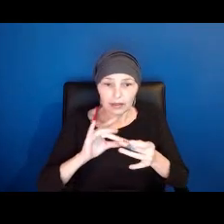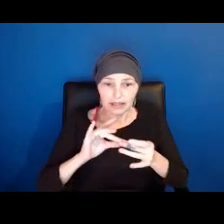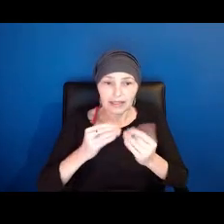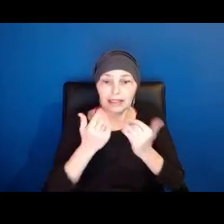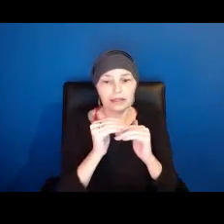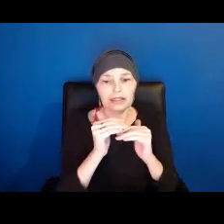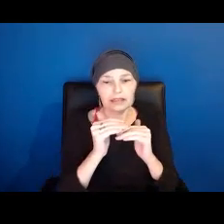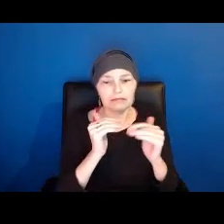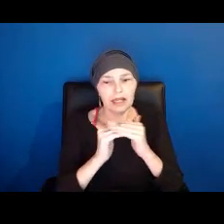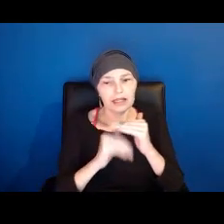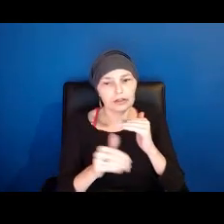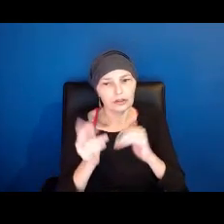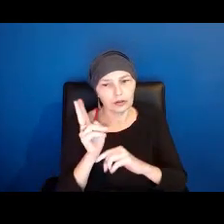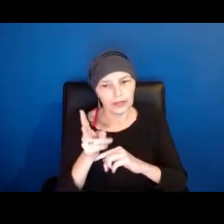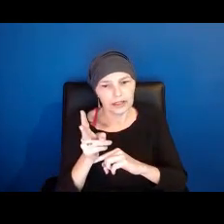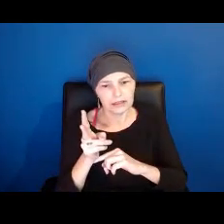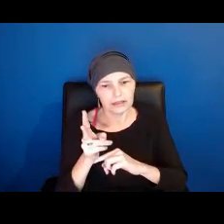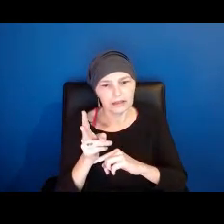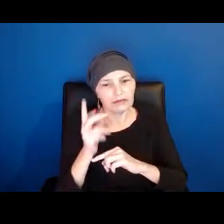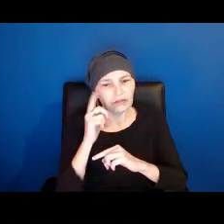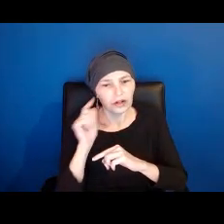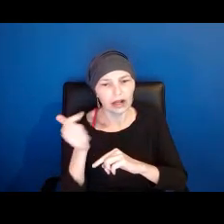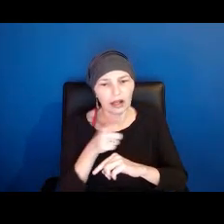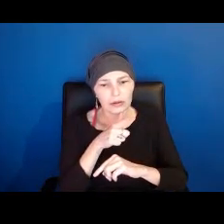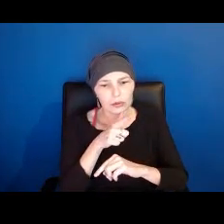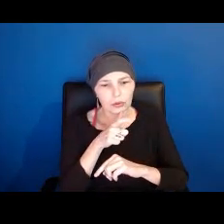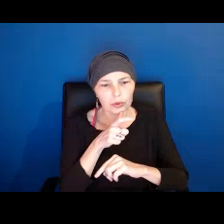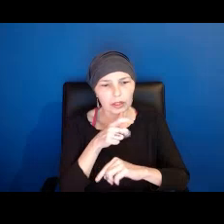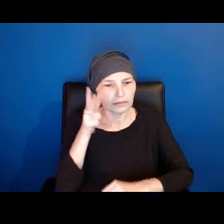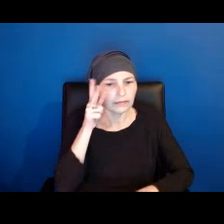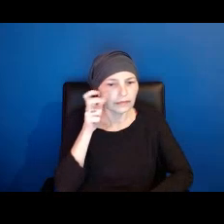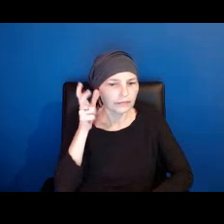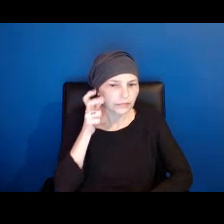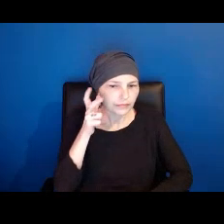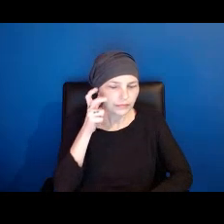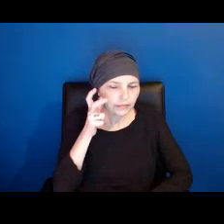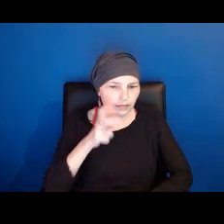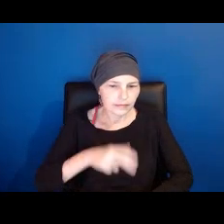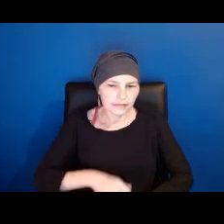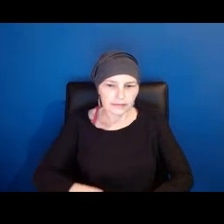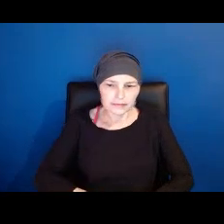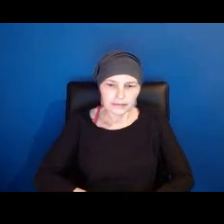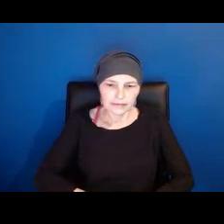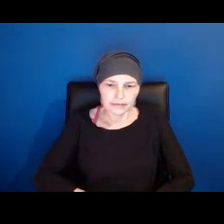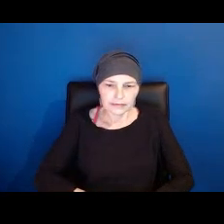productive for everyone participating, listening, and wanting to speak behind you.